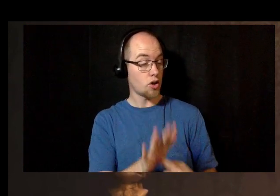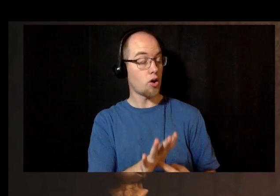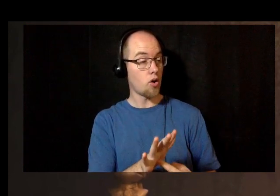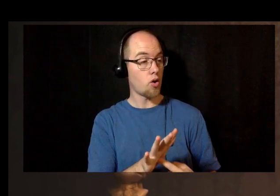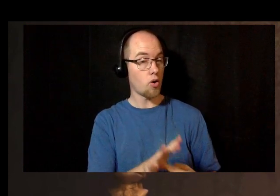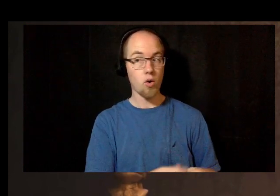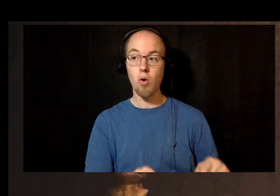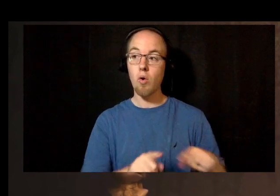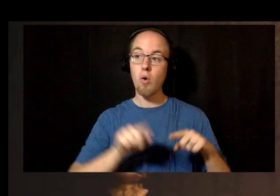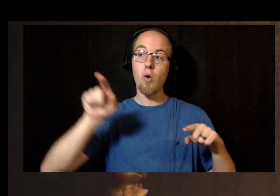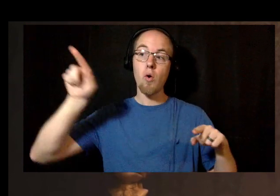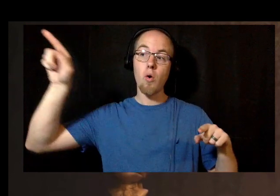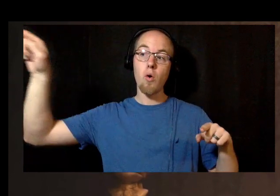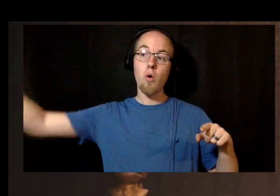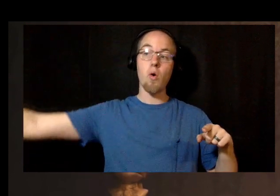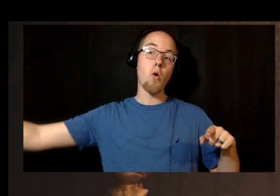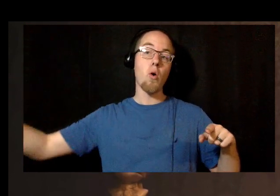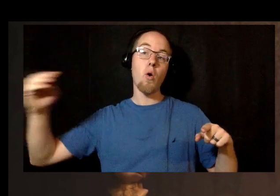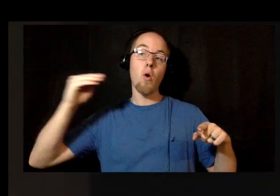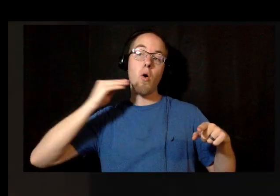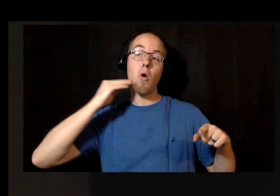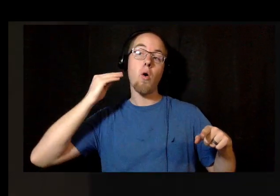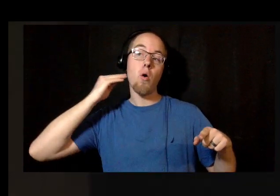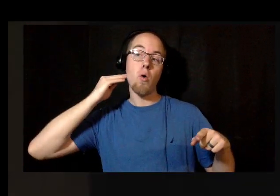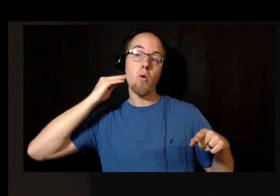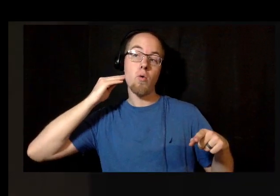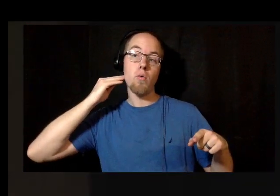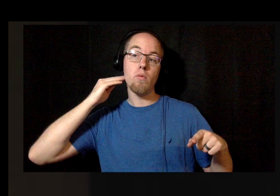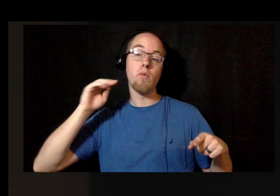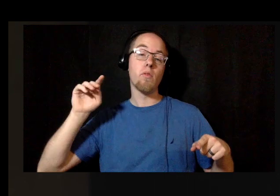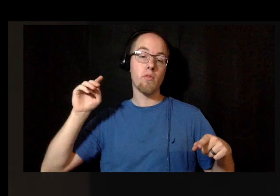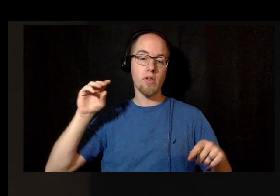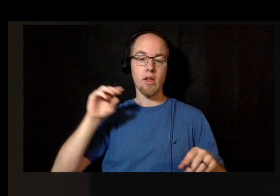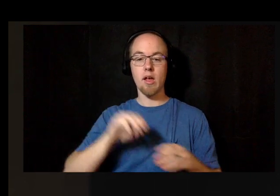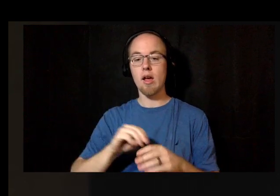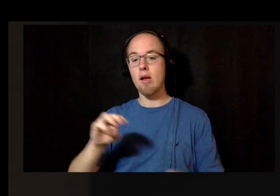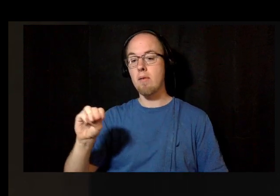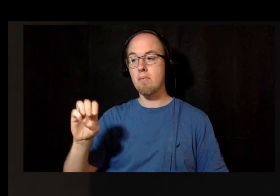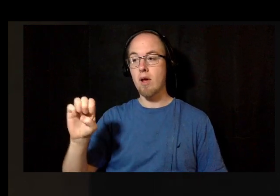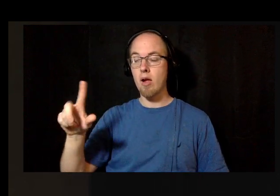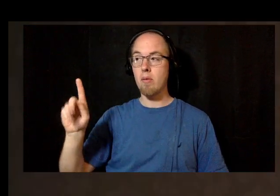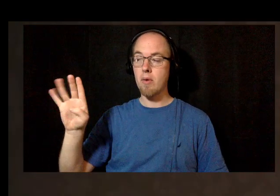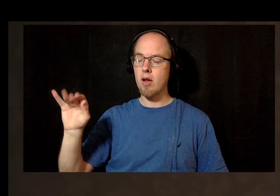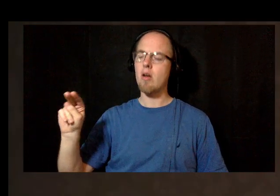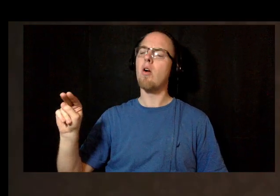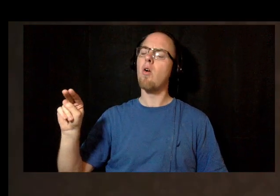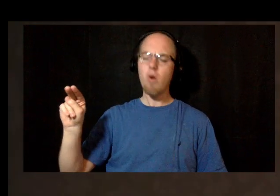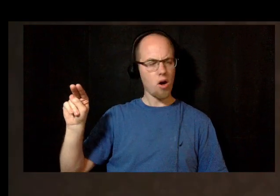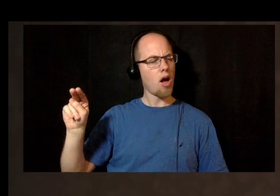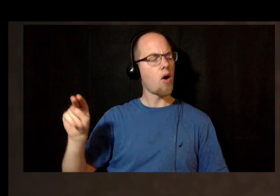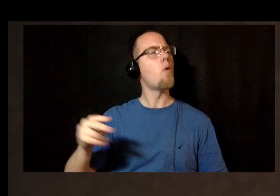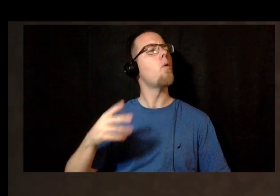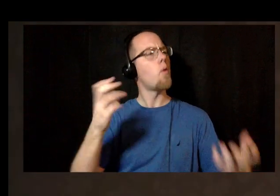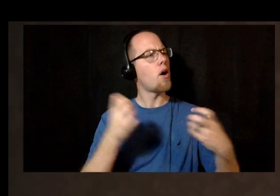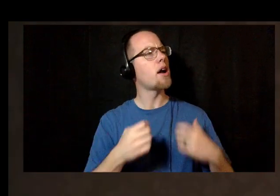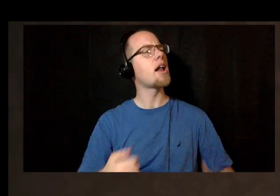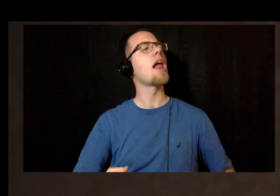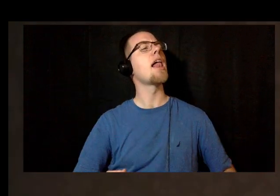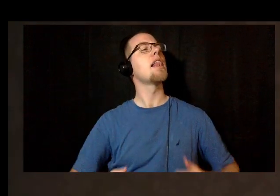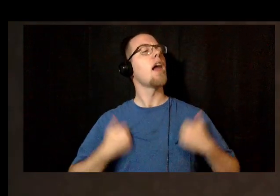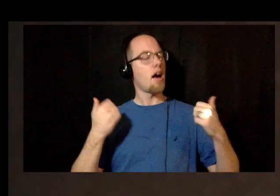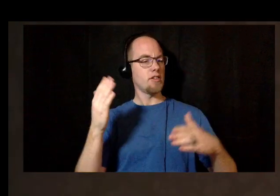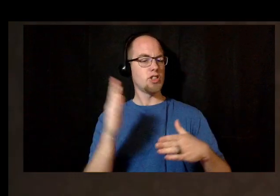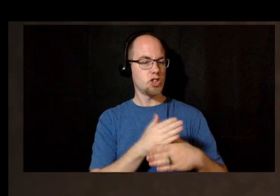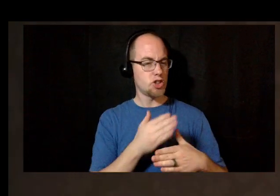the desktop of his home computer back in his home office in Melbourne. And he decides to live share